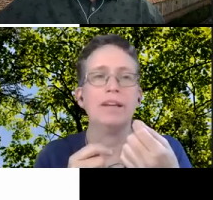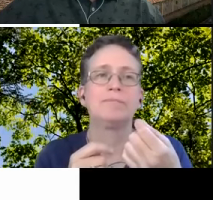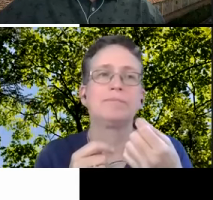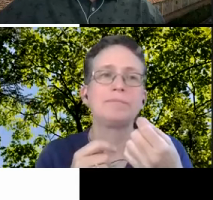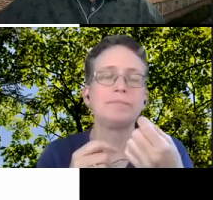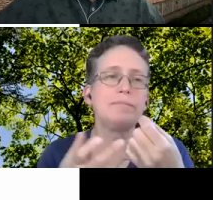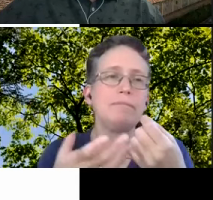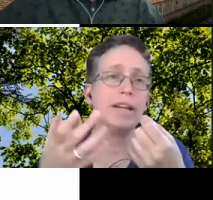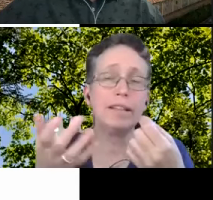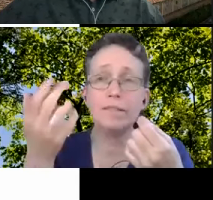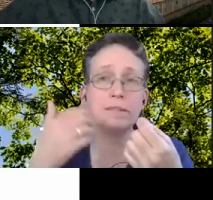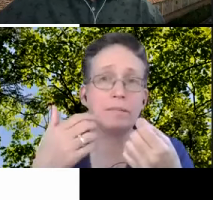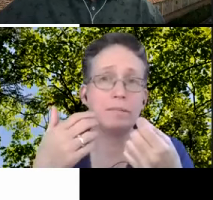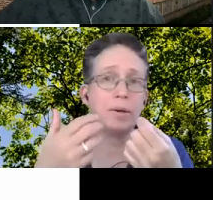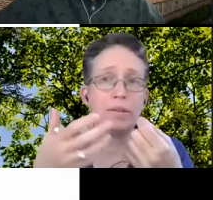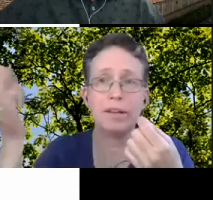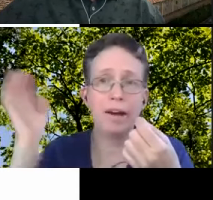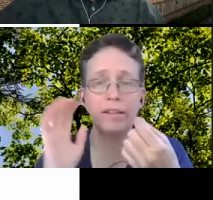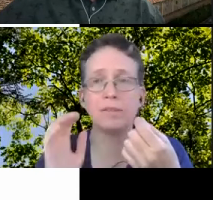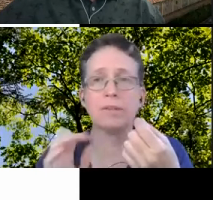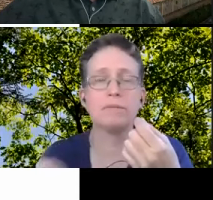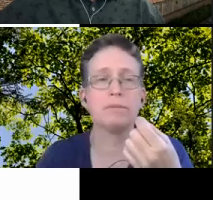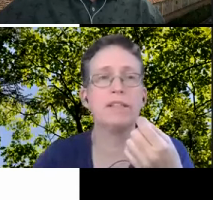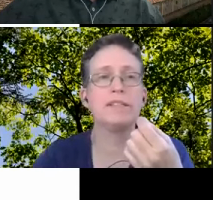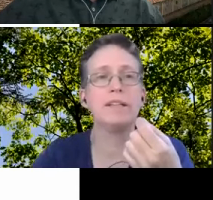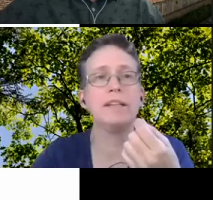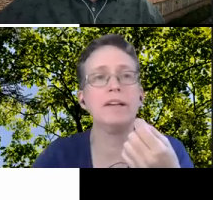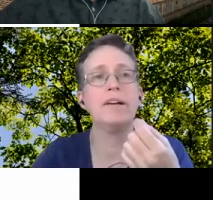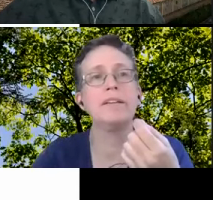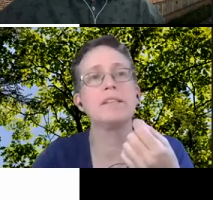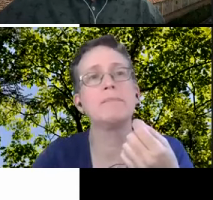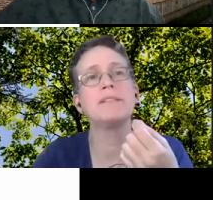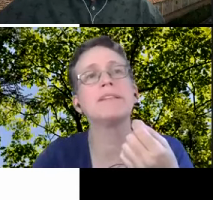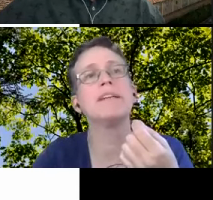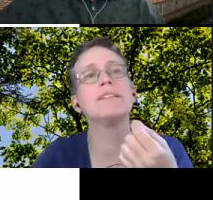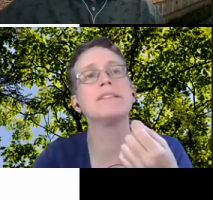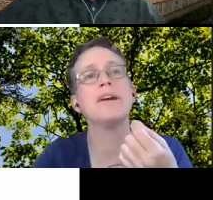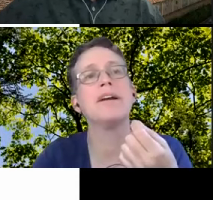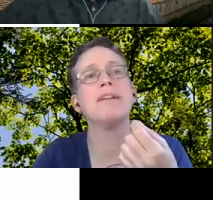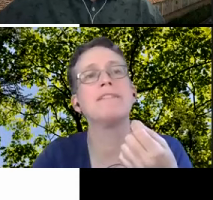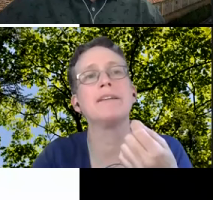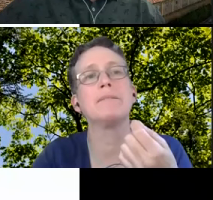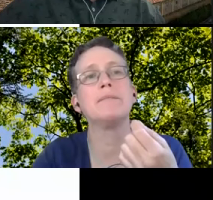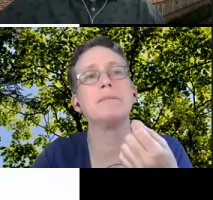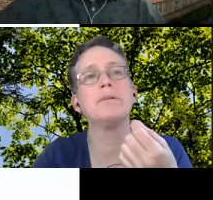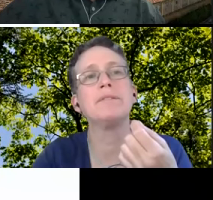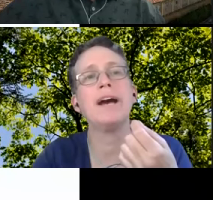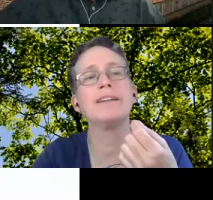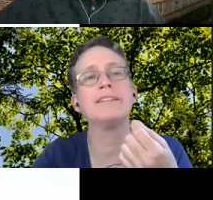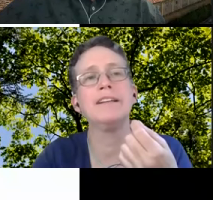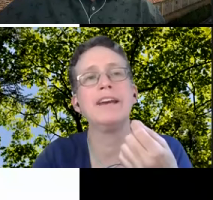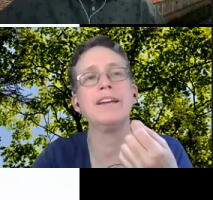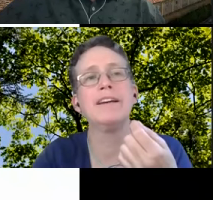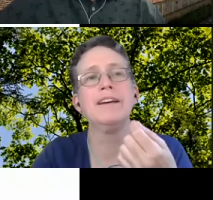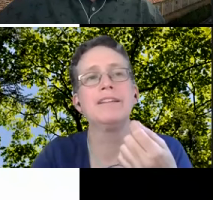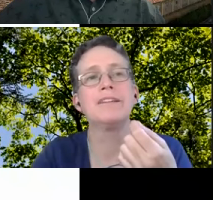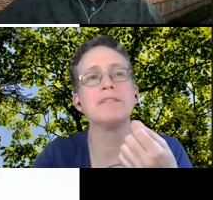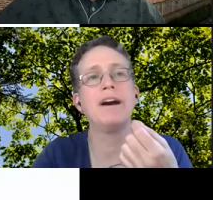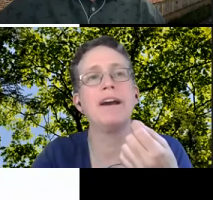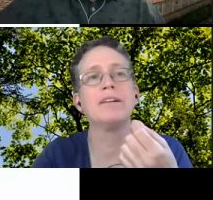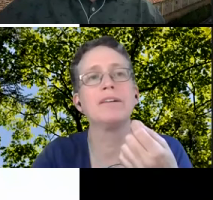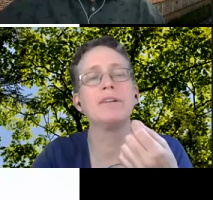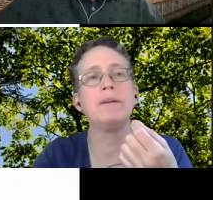it. And it lives both out in the sort of woodlands, and here there's basically, it's hard, I've got the blue flag to indicate that